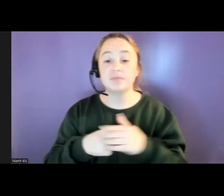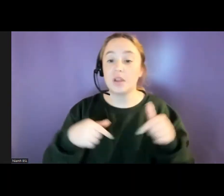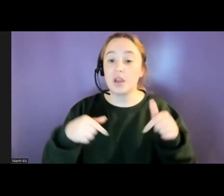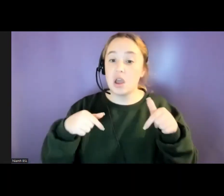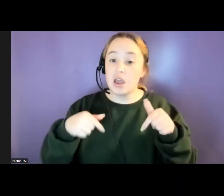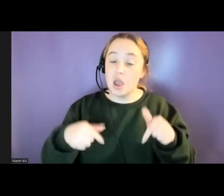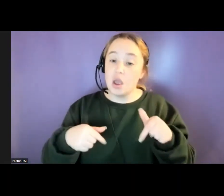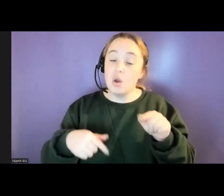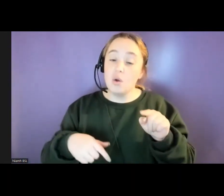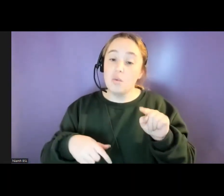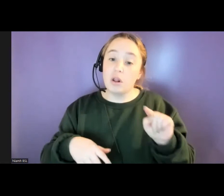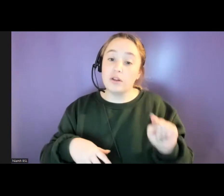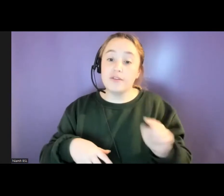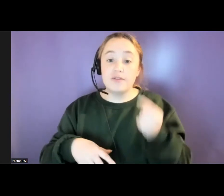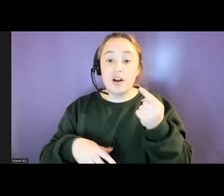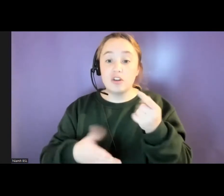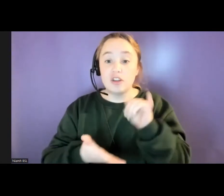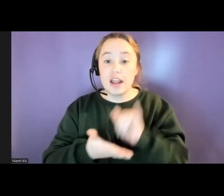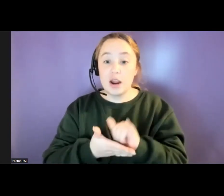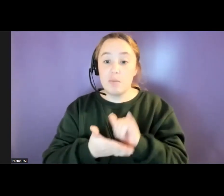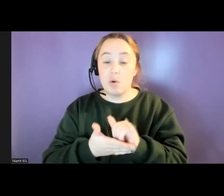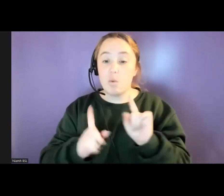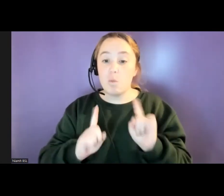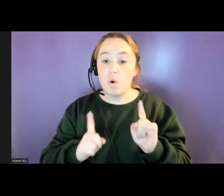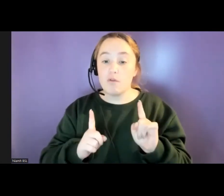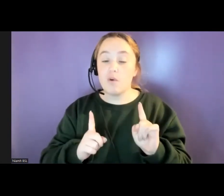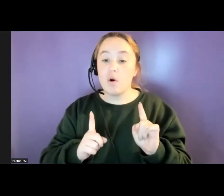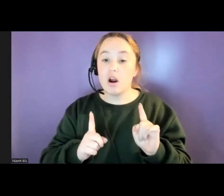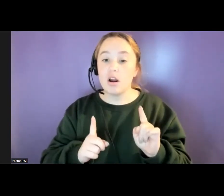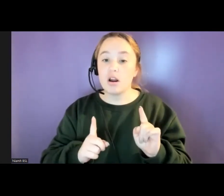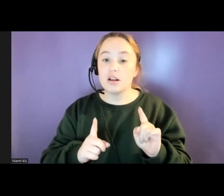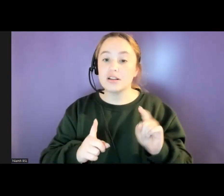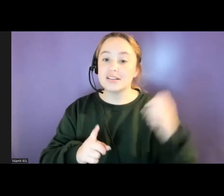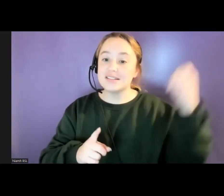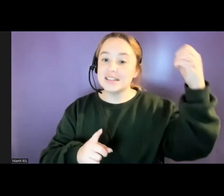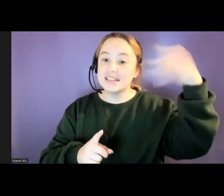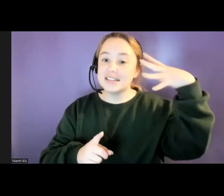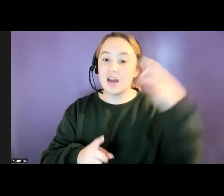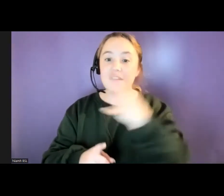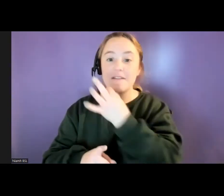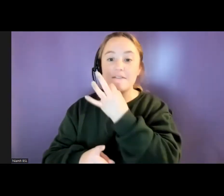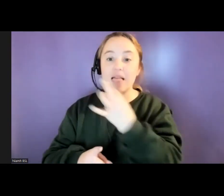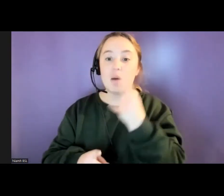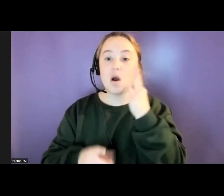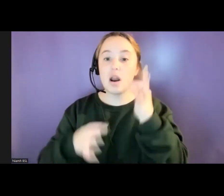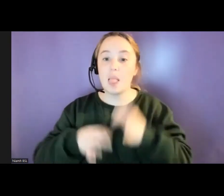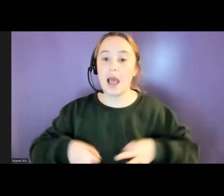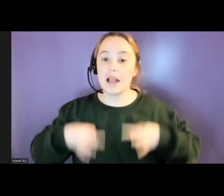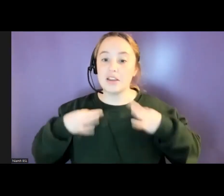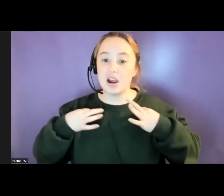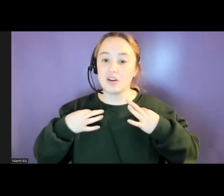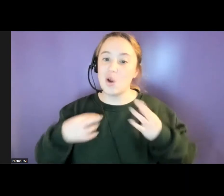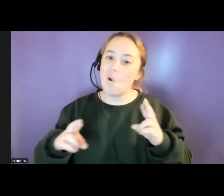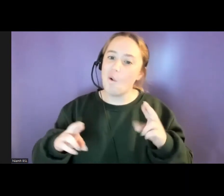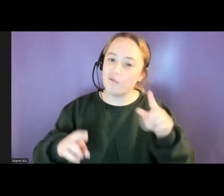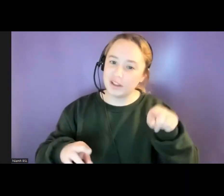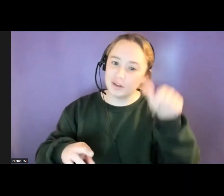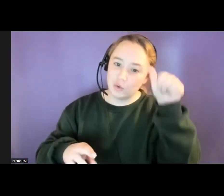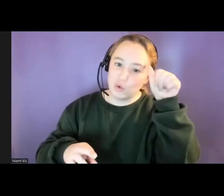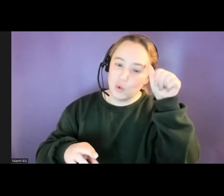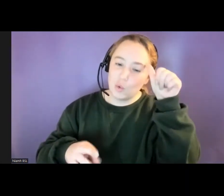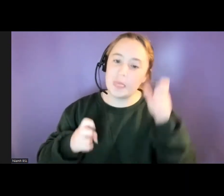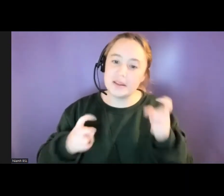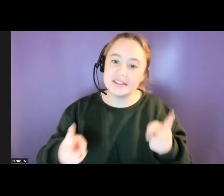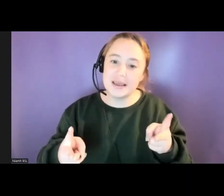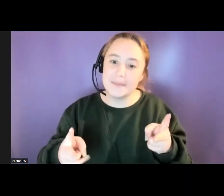the UK to take part in the Sunflower Lanyard scheme. Hopefully you're familiar with the scheme, but